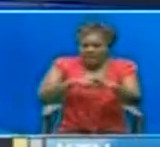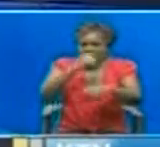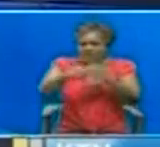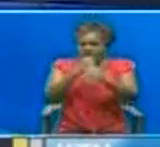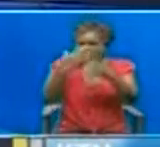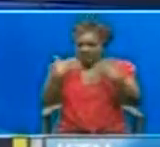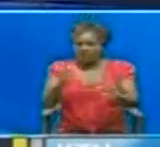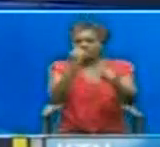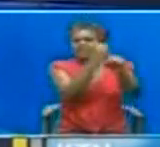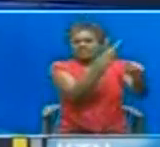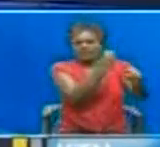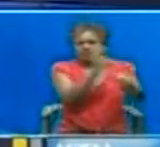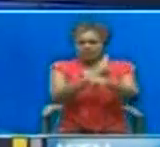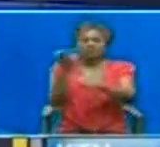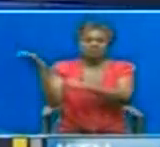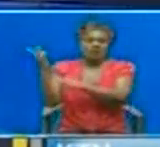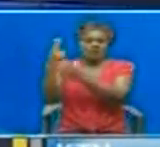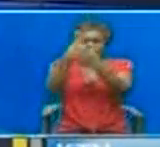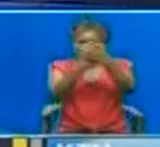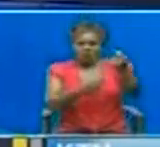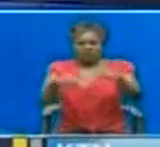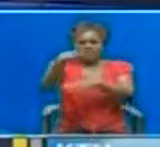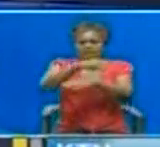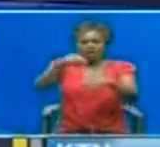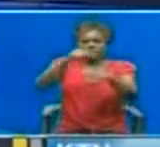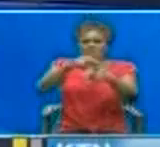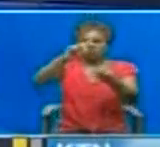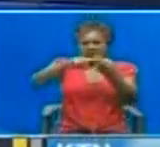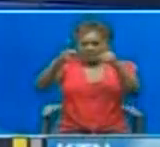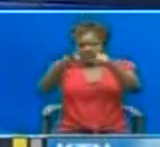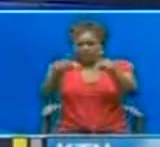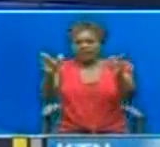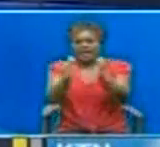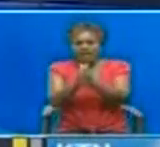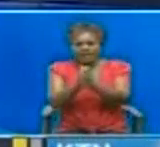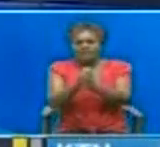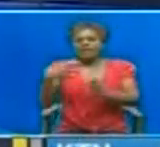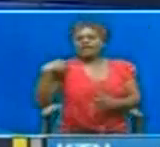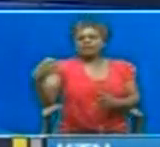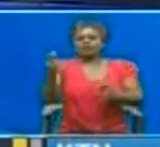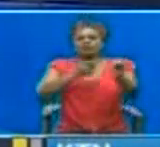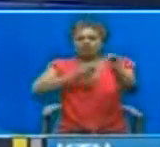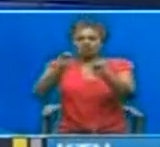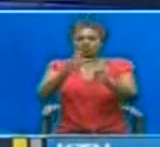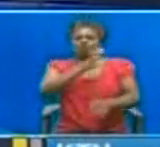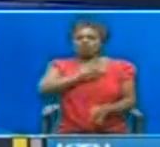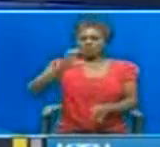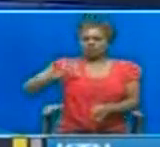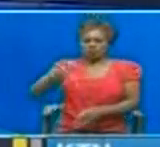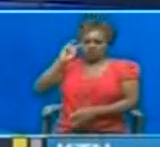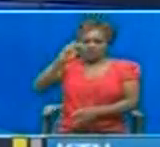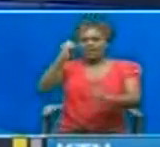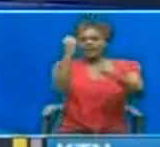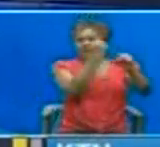December. By the way, these figures that we're using are coming from both the Kenya National Bureau of Statistics and also the Energy Regulatory Commission. And so we look at the